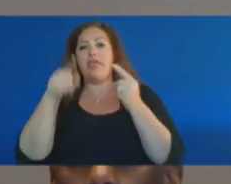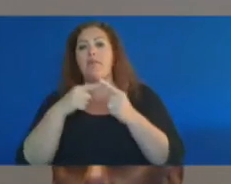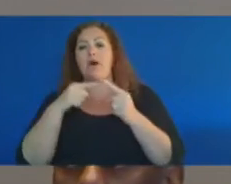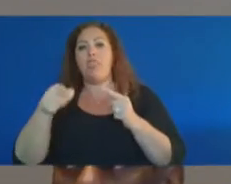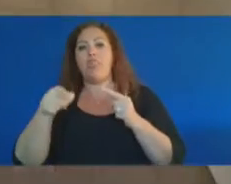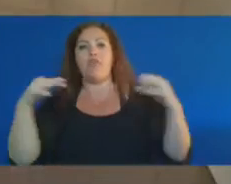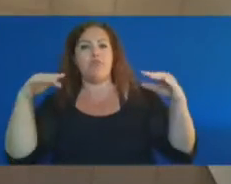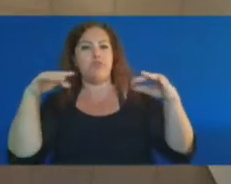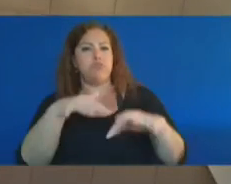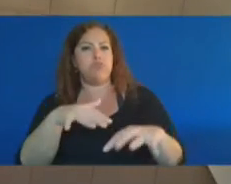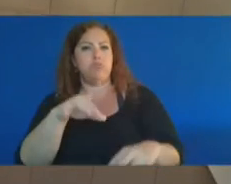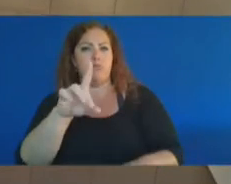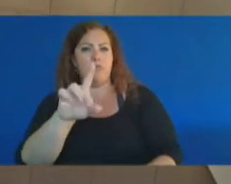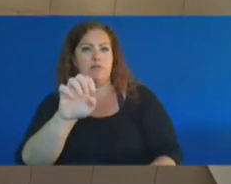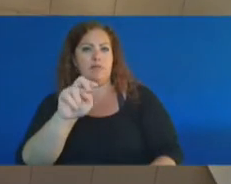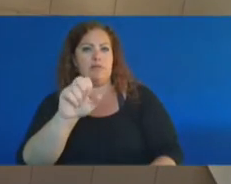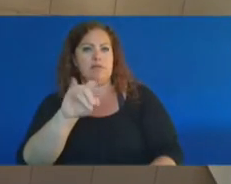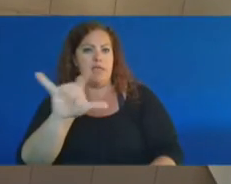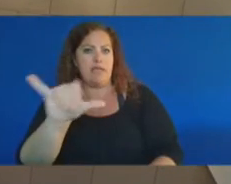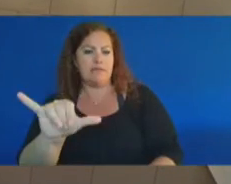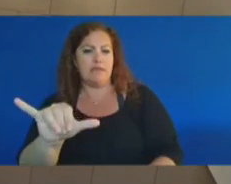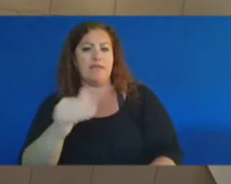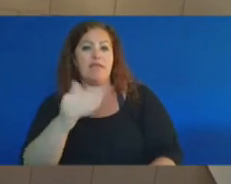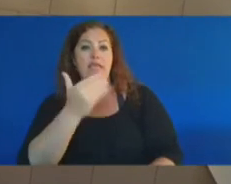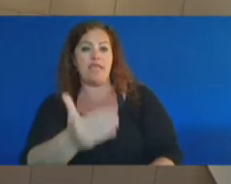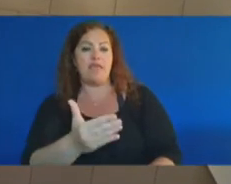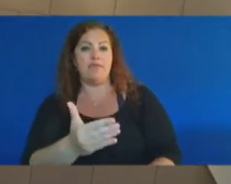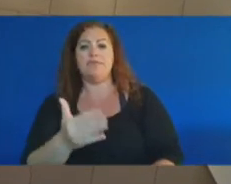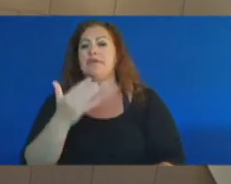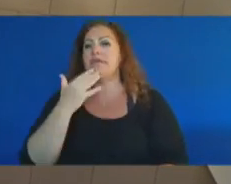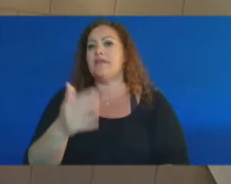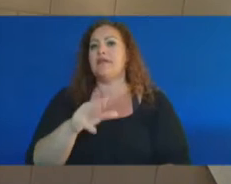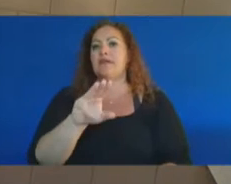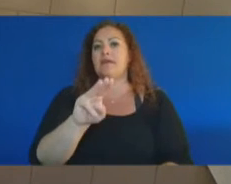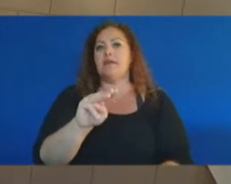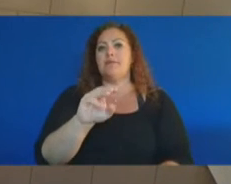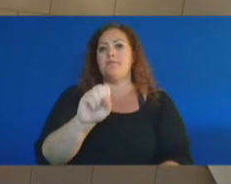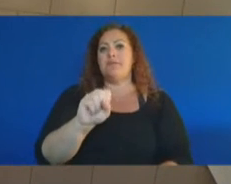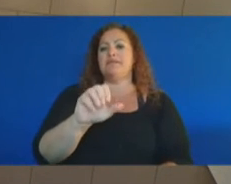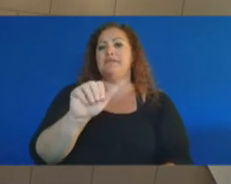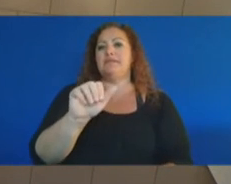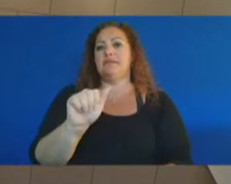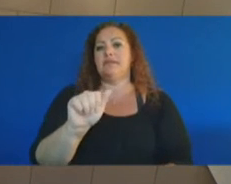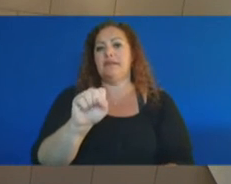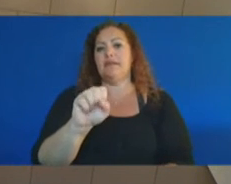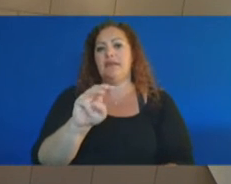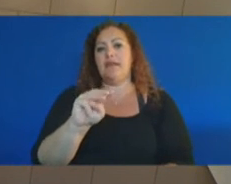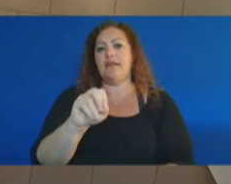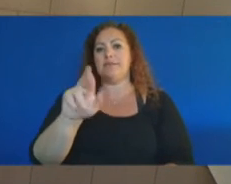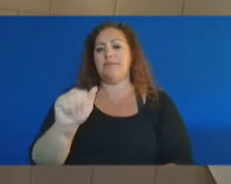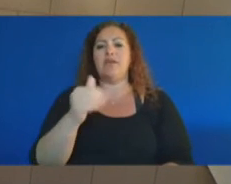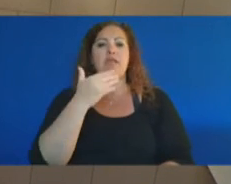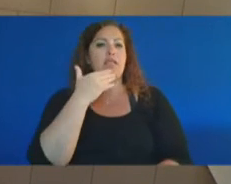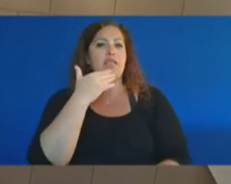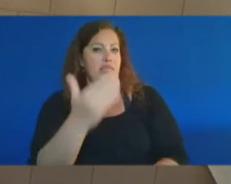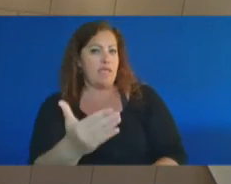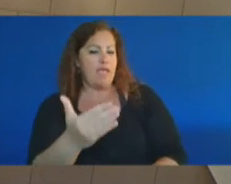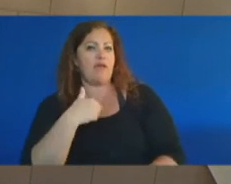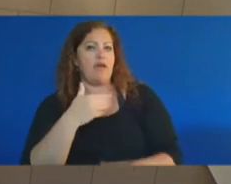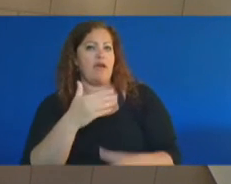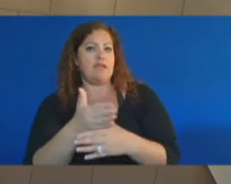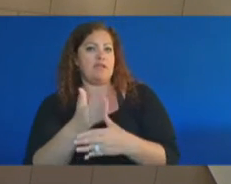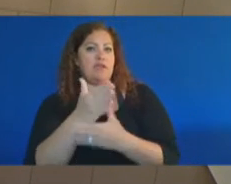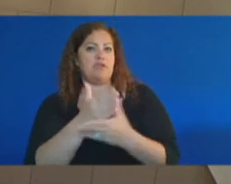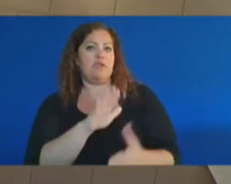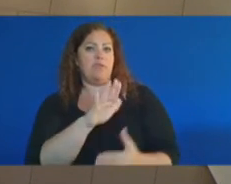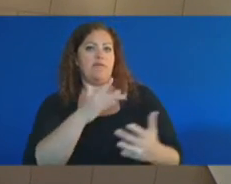go forward basis thank you mam mayor thank you Miss s thank you madam mayor I I share some of the concerns